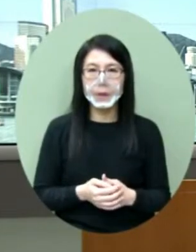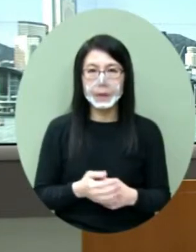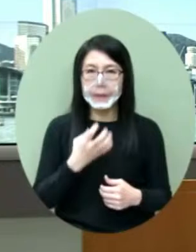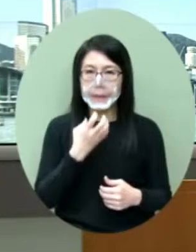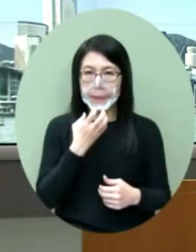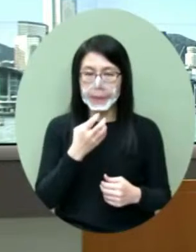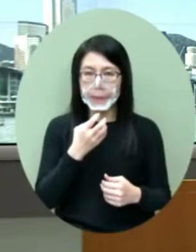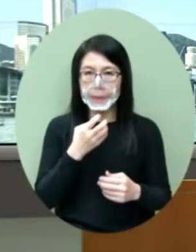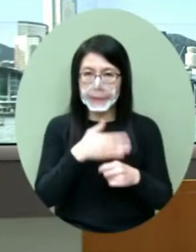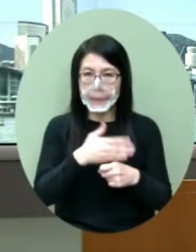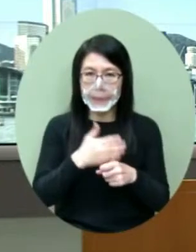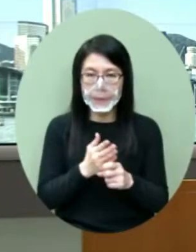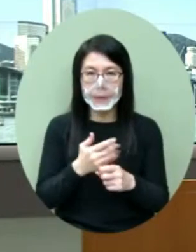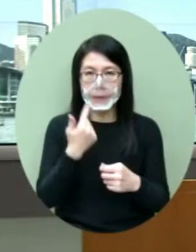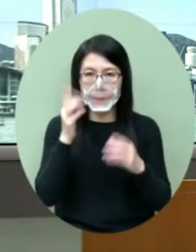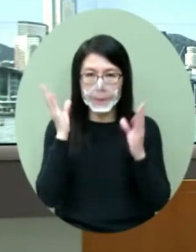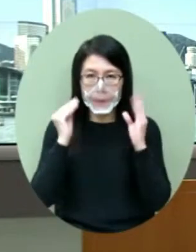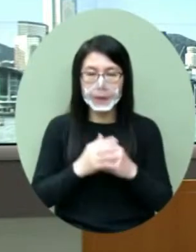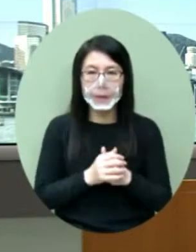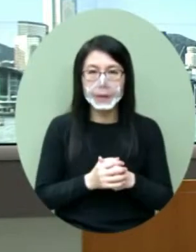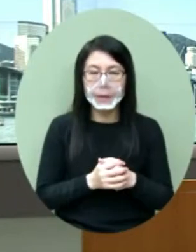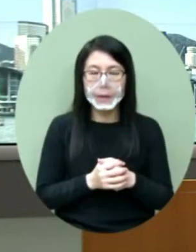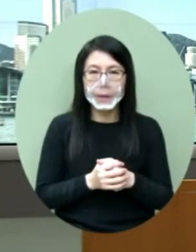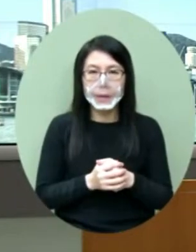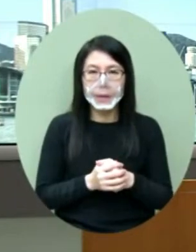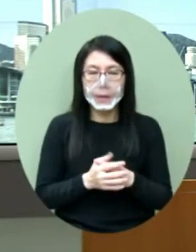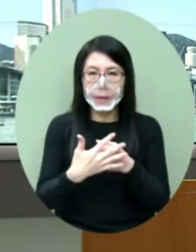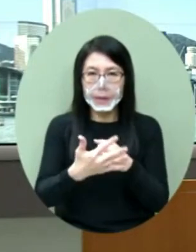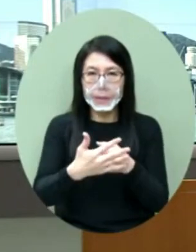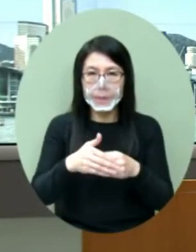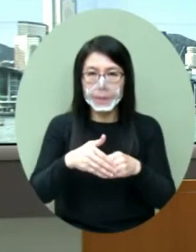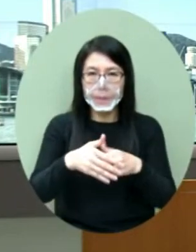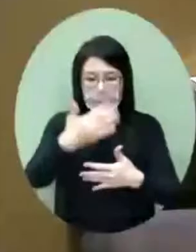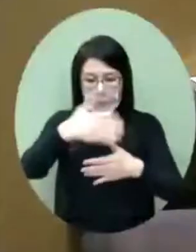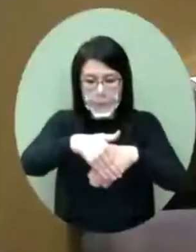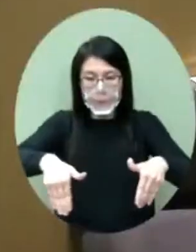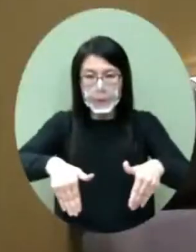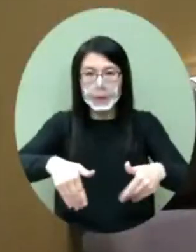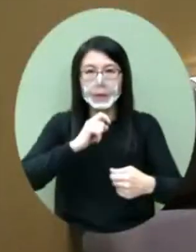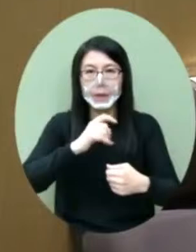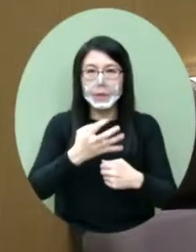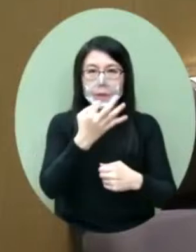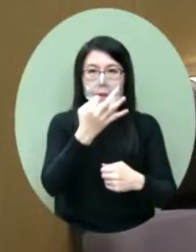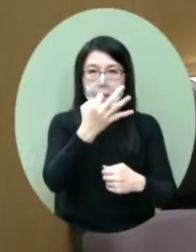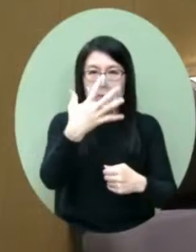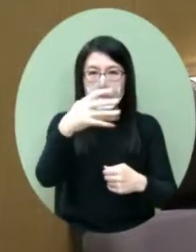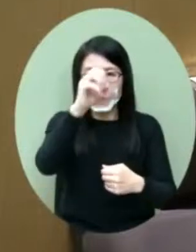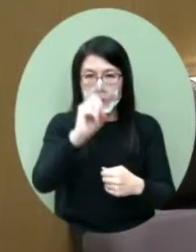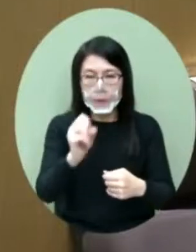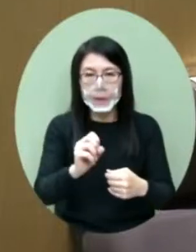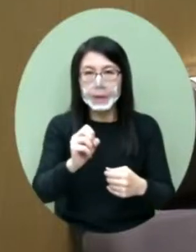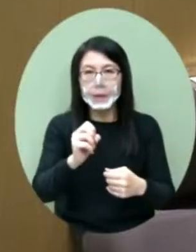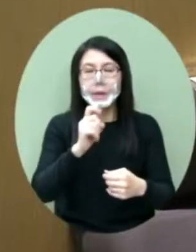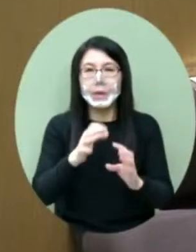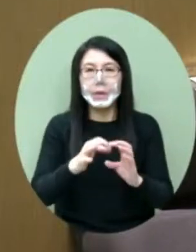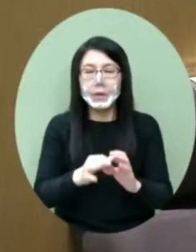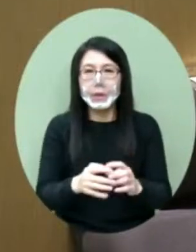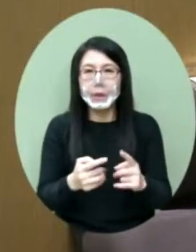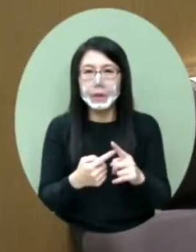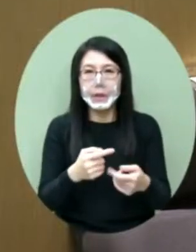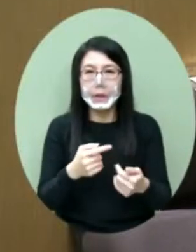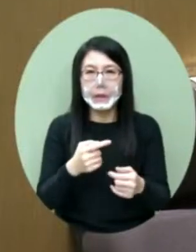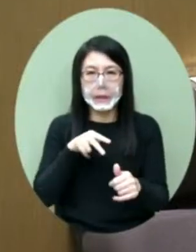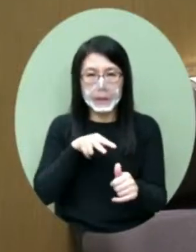I'm from Orange News. First, this morning the chief executive said that during RTDs in this wave,